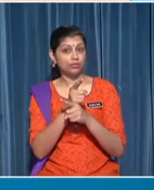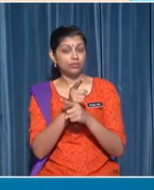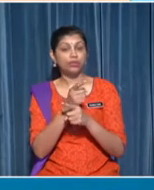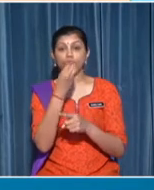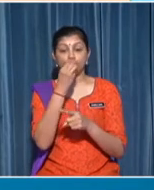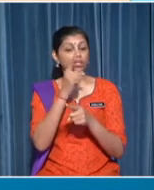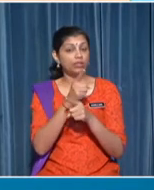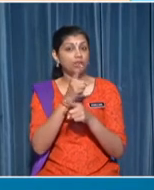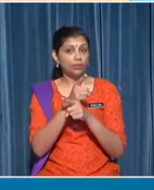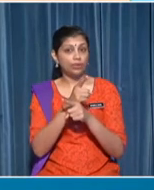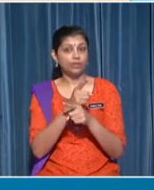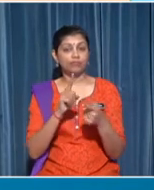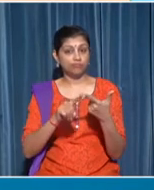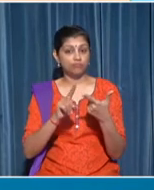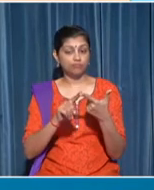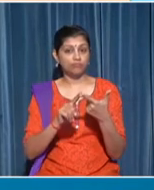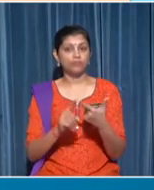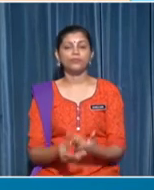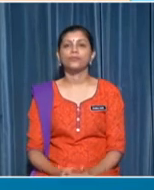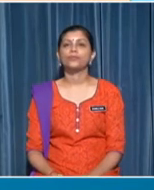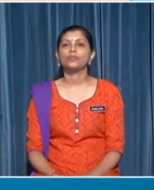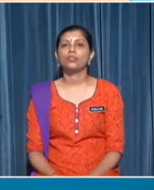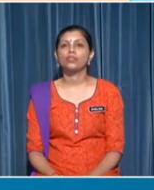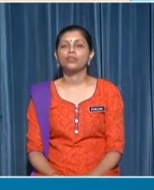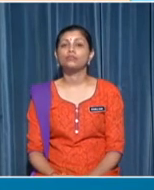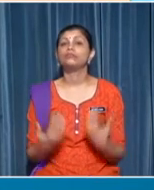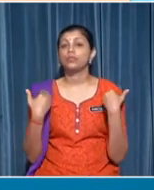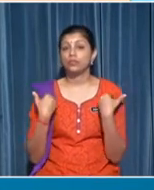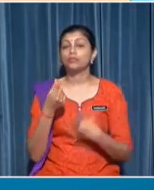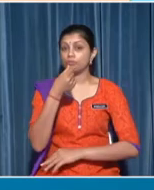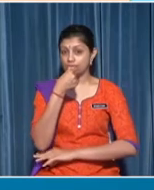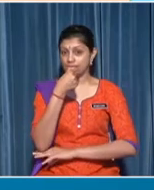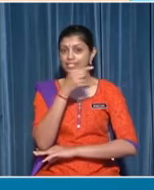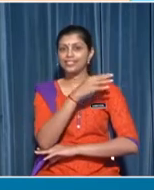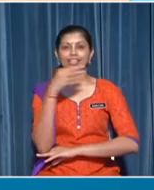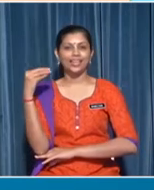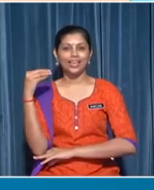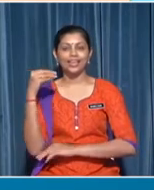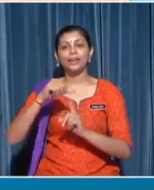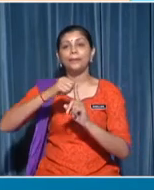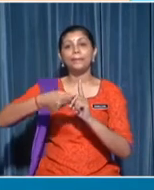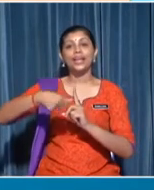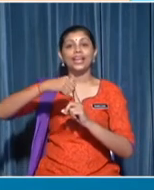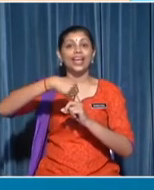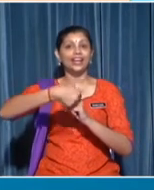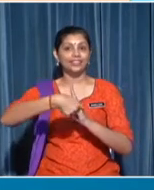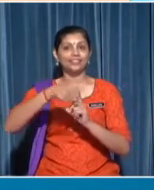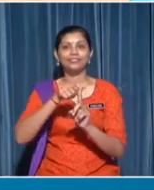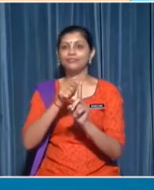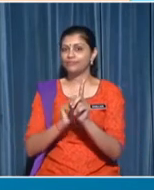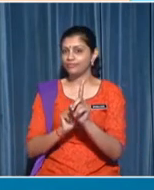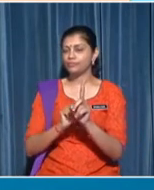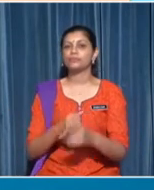is going to happen. Here I have some biscuits and also a banana.